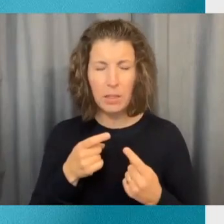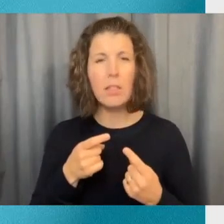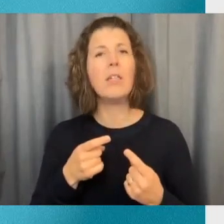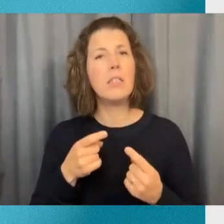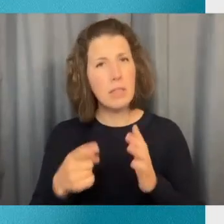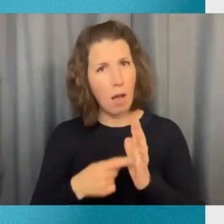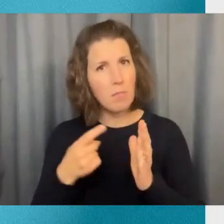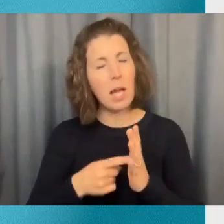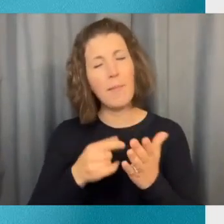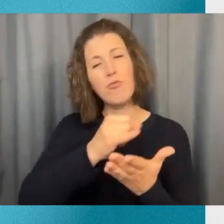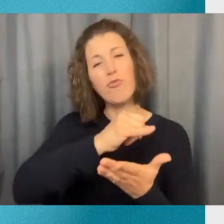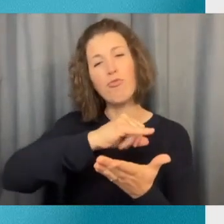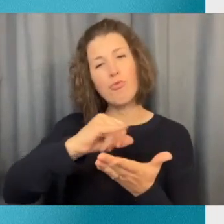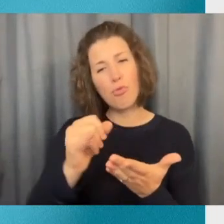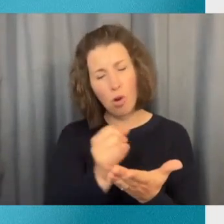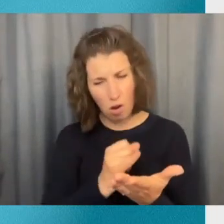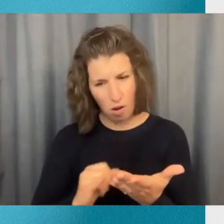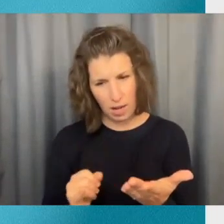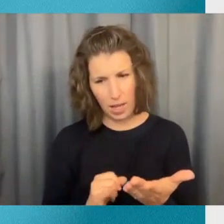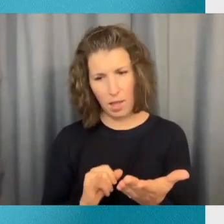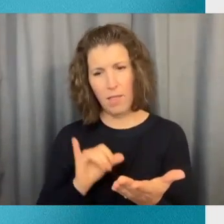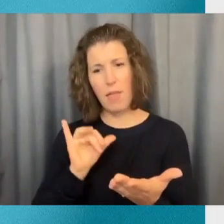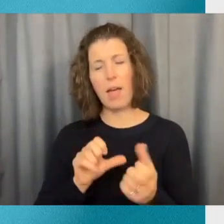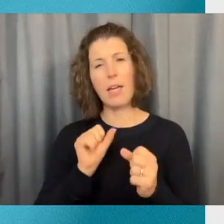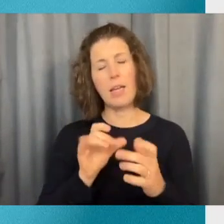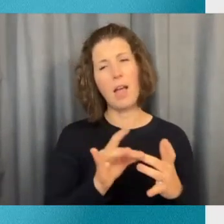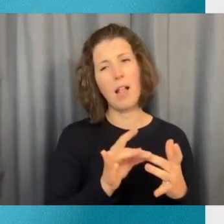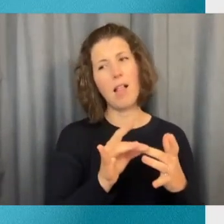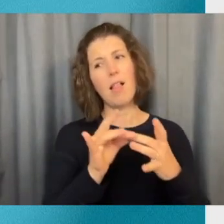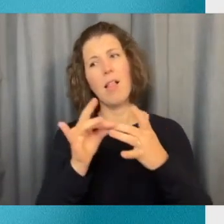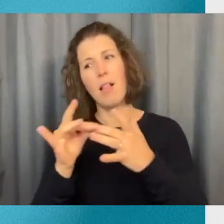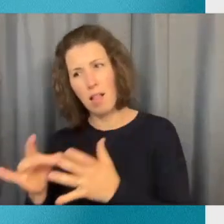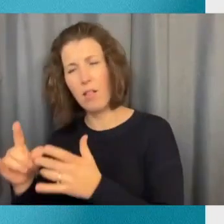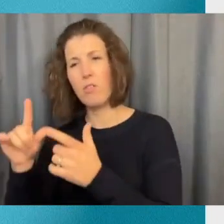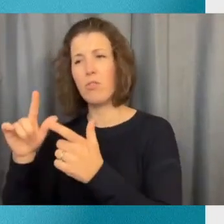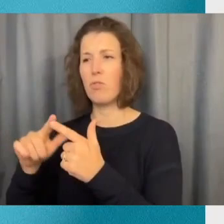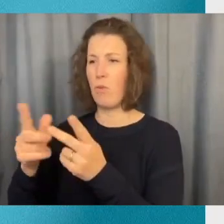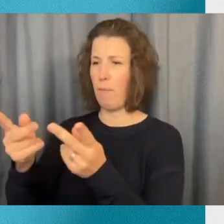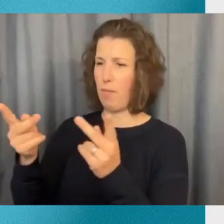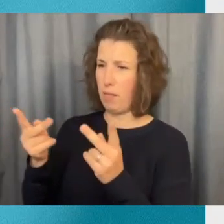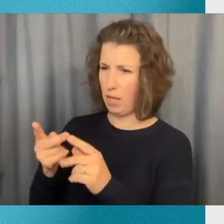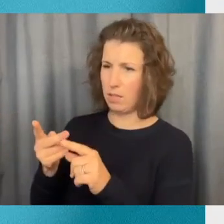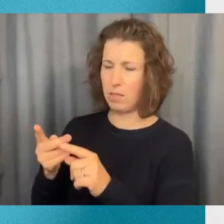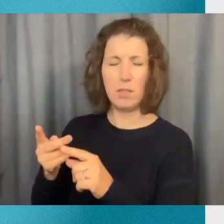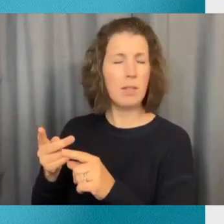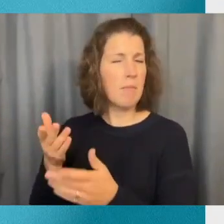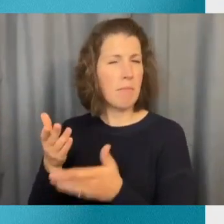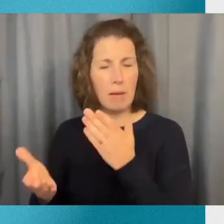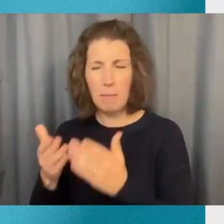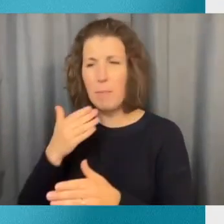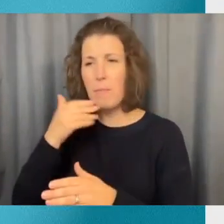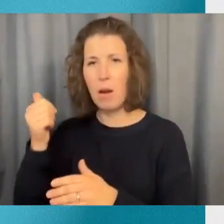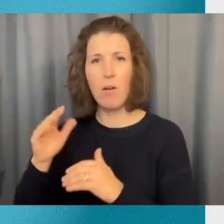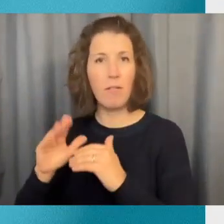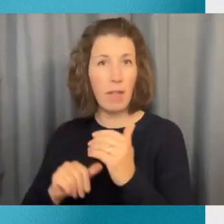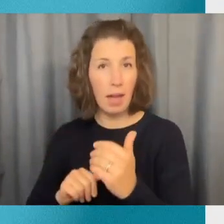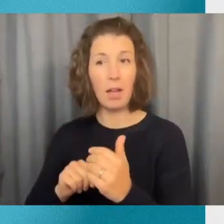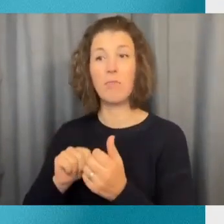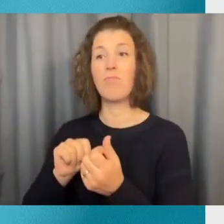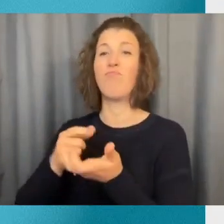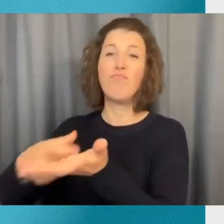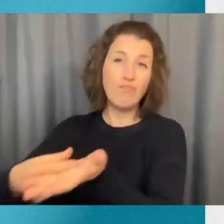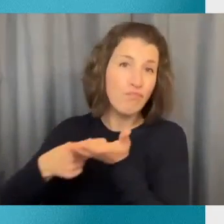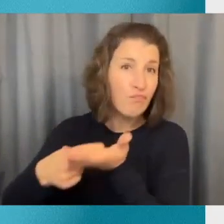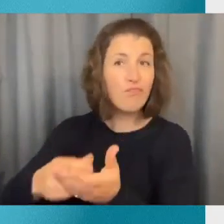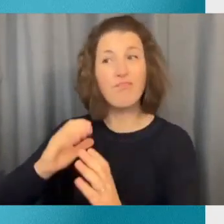can actually take us to places than just talking out loud with our family and friends or writing text alone could take us. And